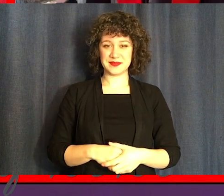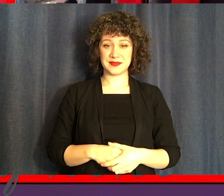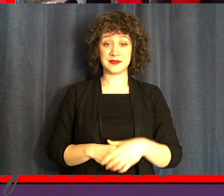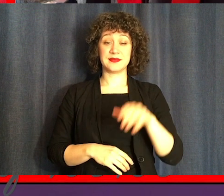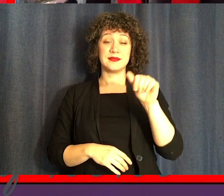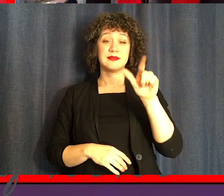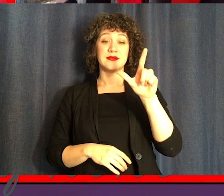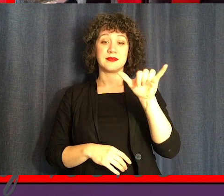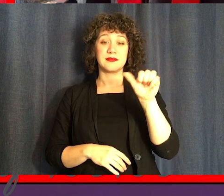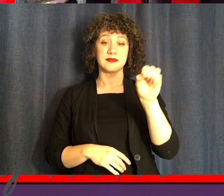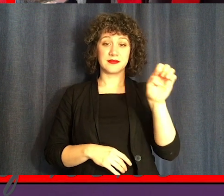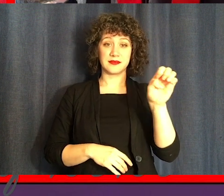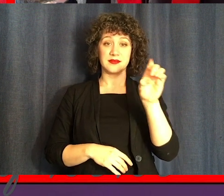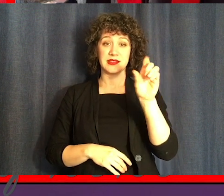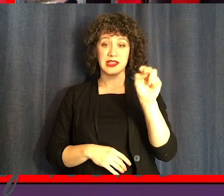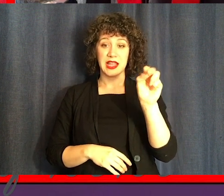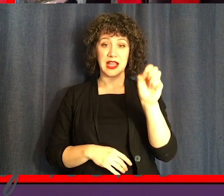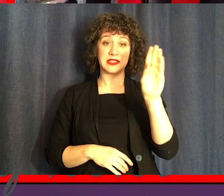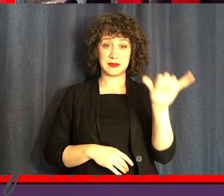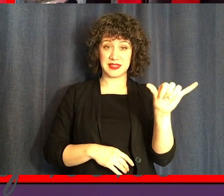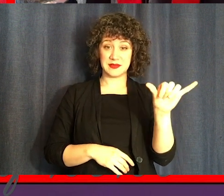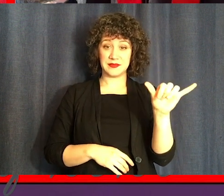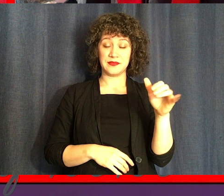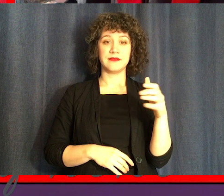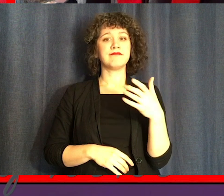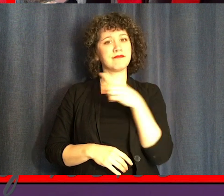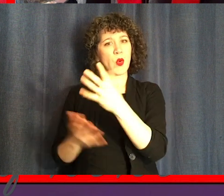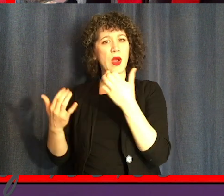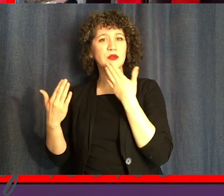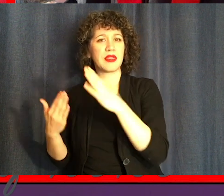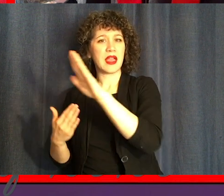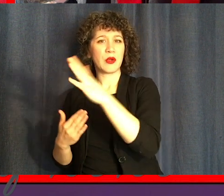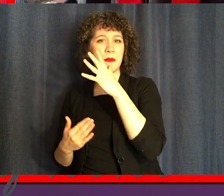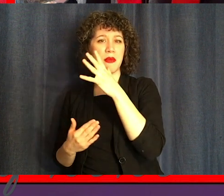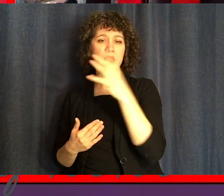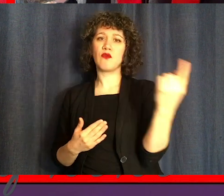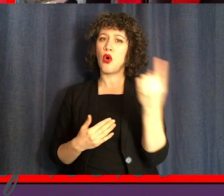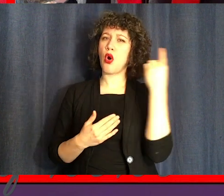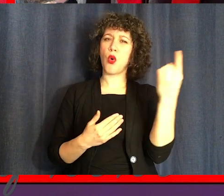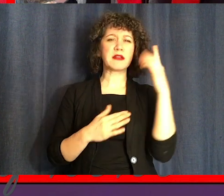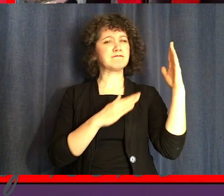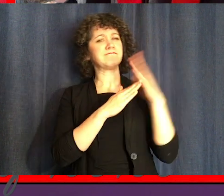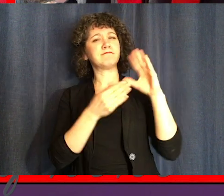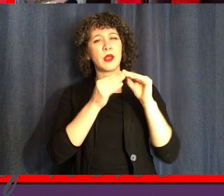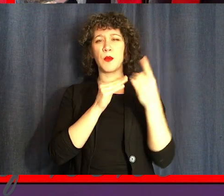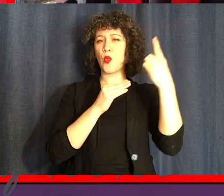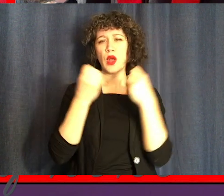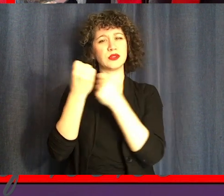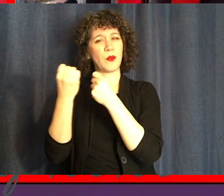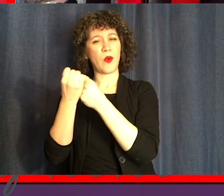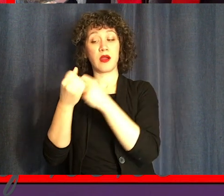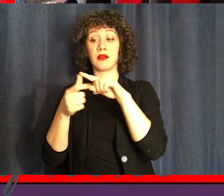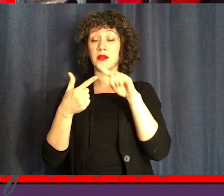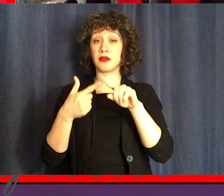Elise Dansby. Ali would like to thank her mother for always being her number one supporter, her brothers